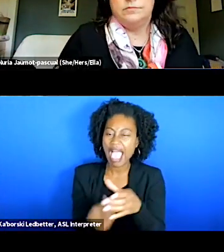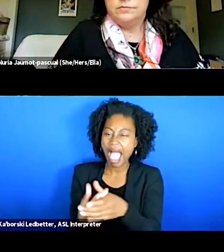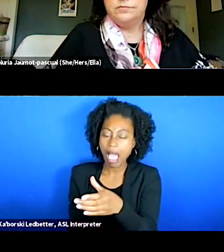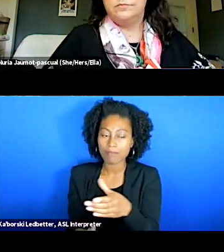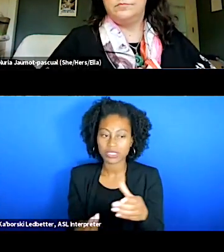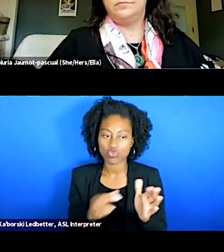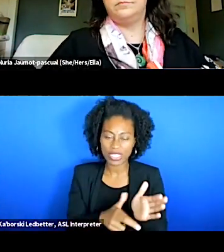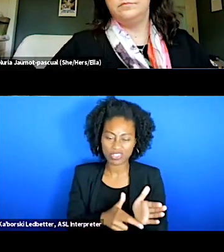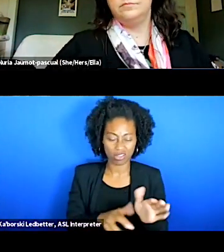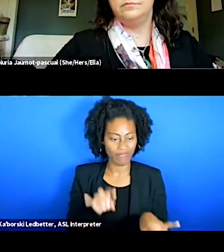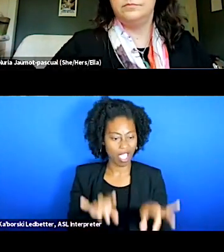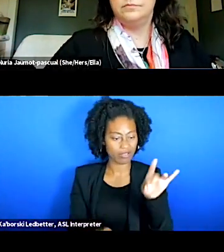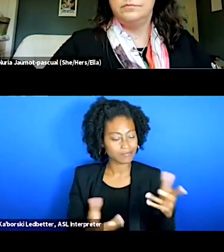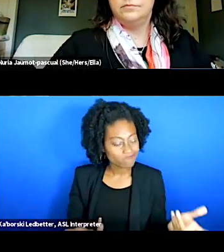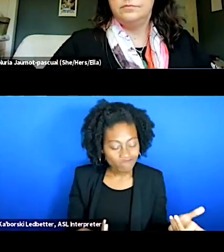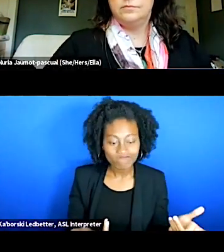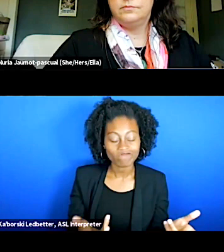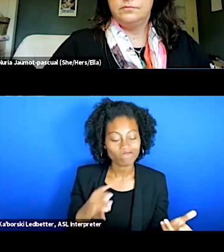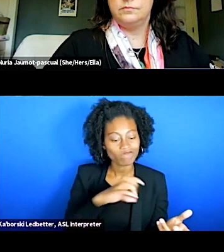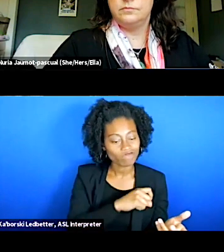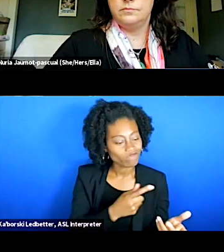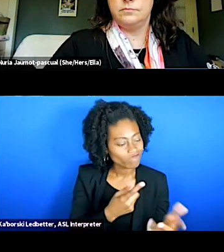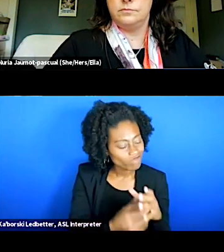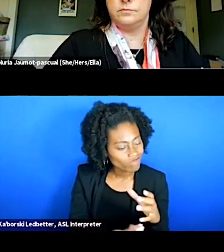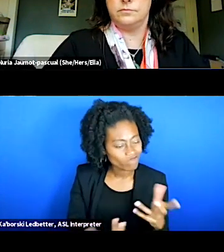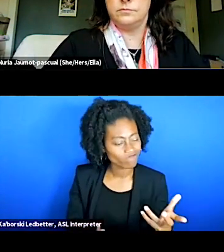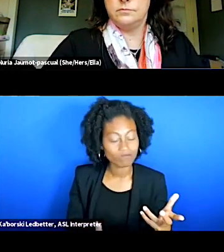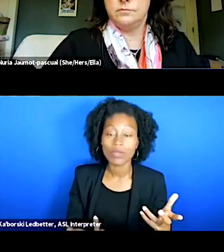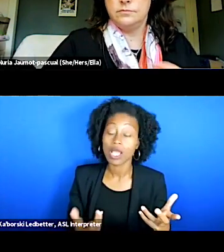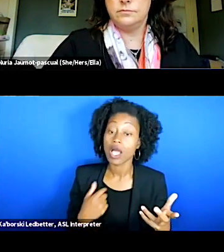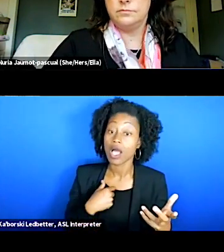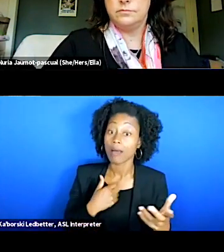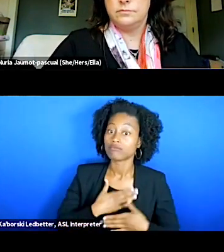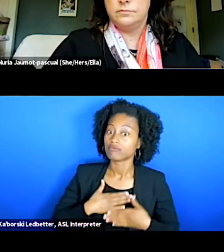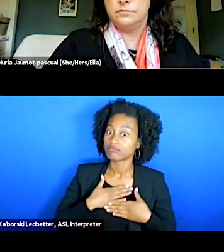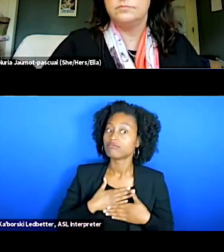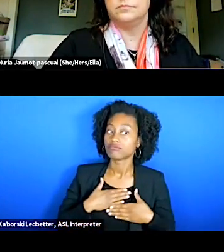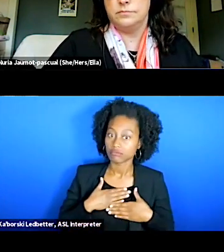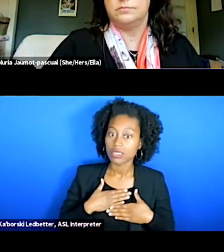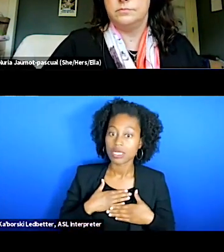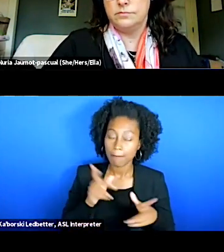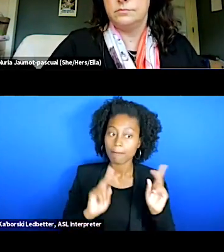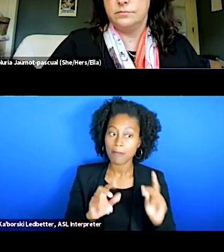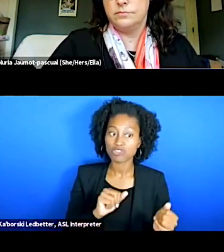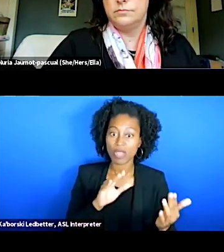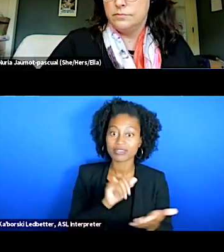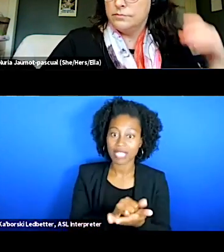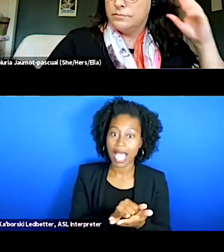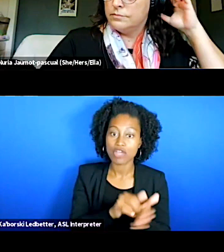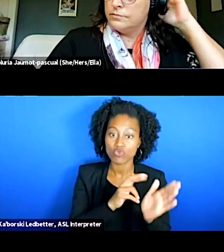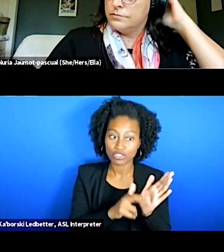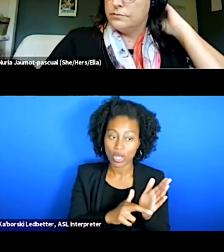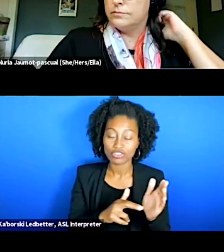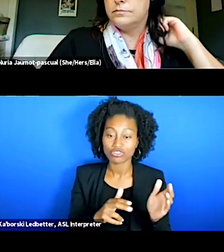finding, and I'm really pleased that a lot of people took up addressing those research gaps since. And so there has been